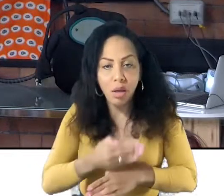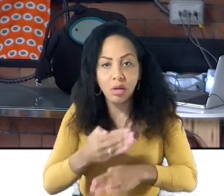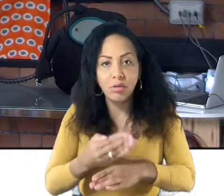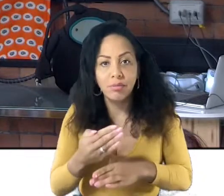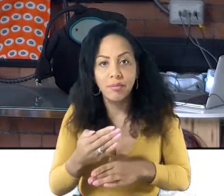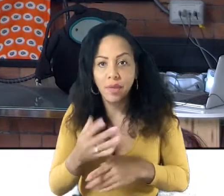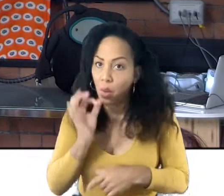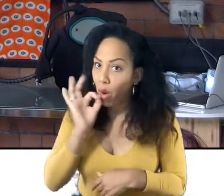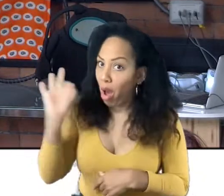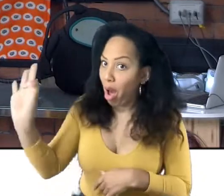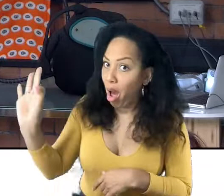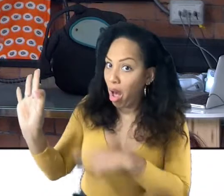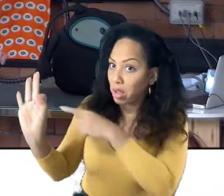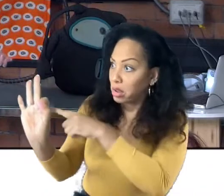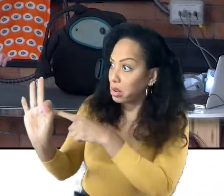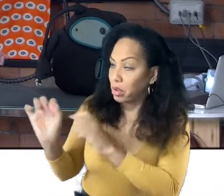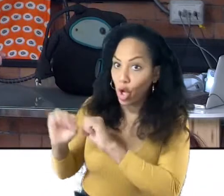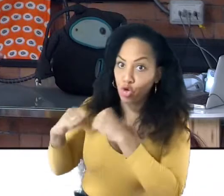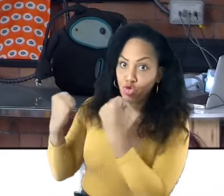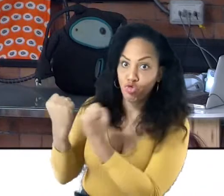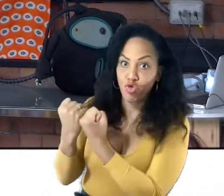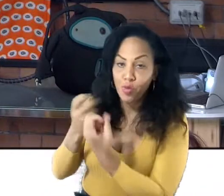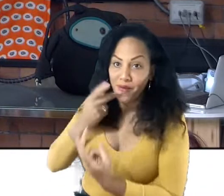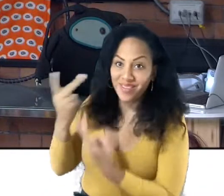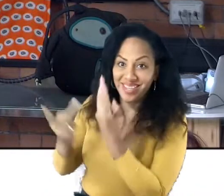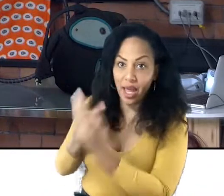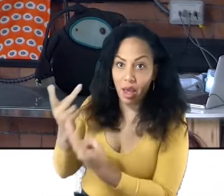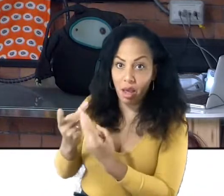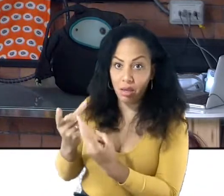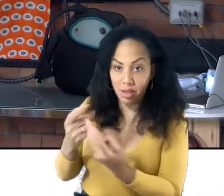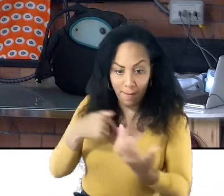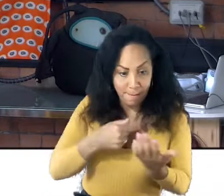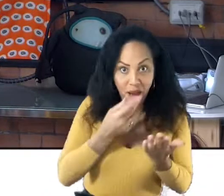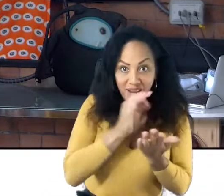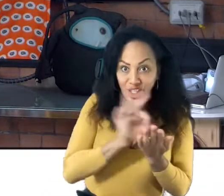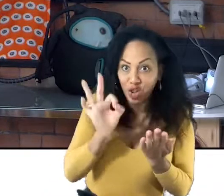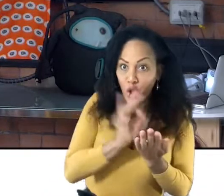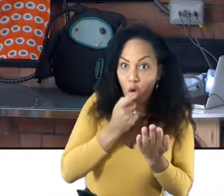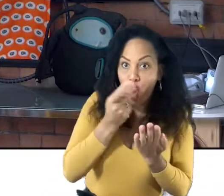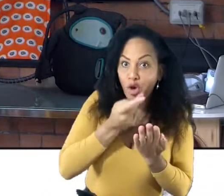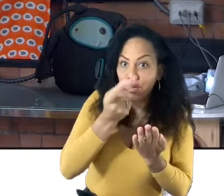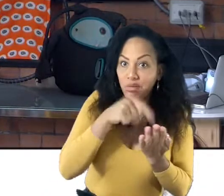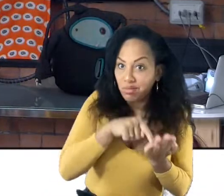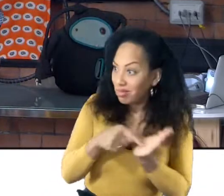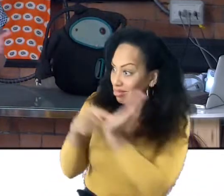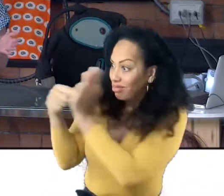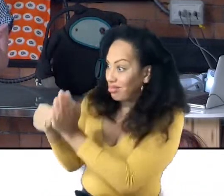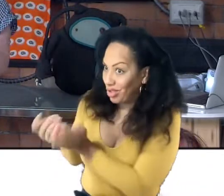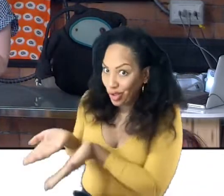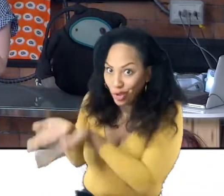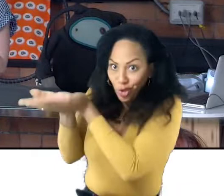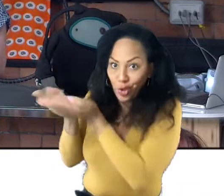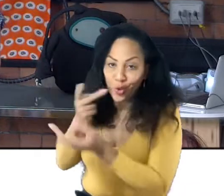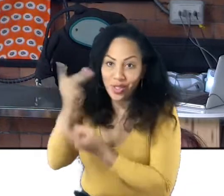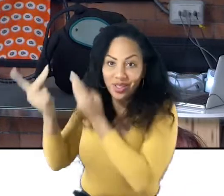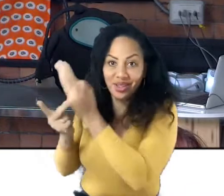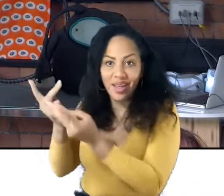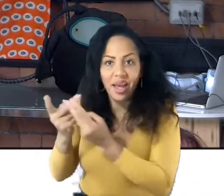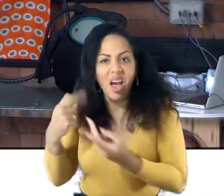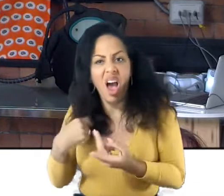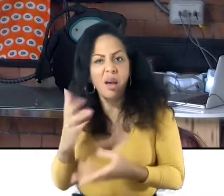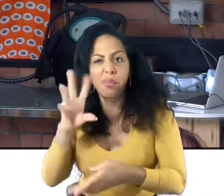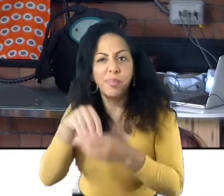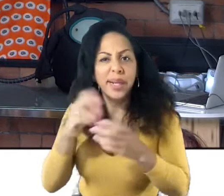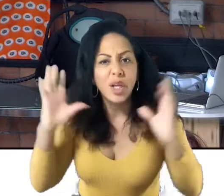songs, and that might be live performance, or I might work on radio, or I have actually done song tours as